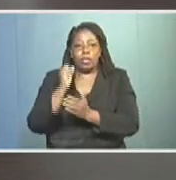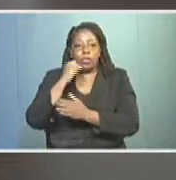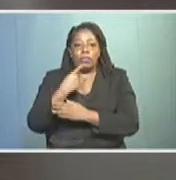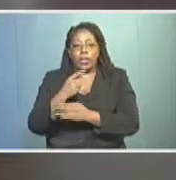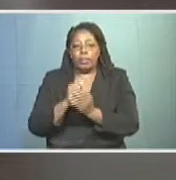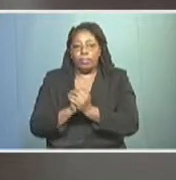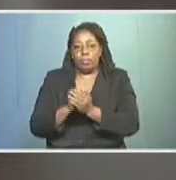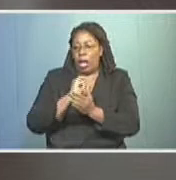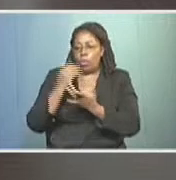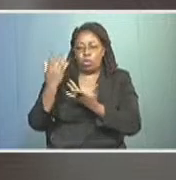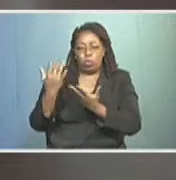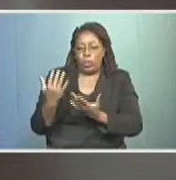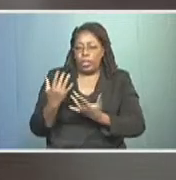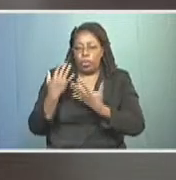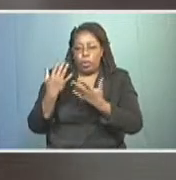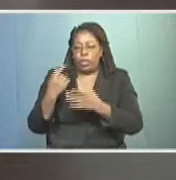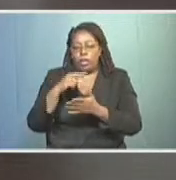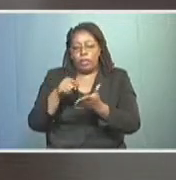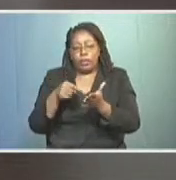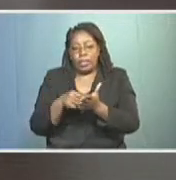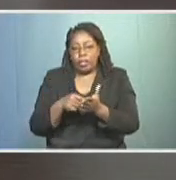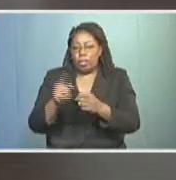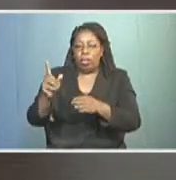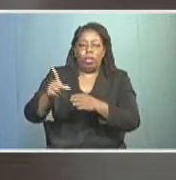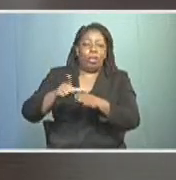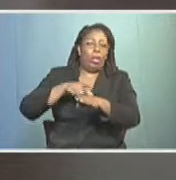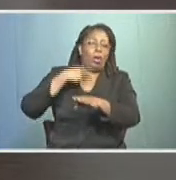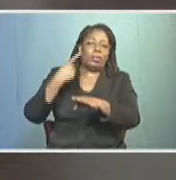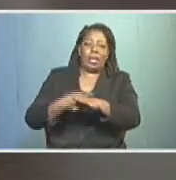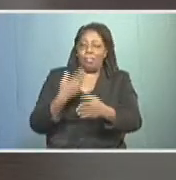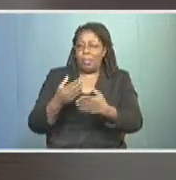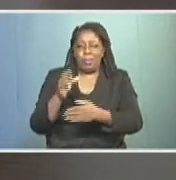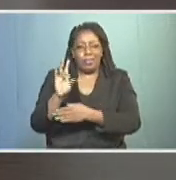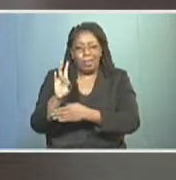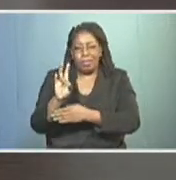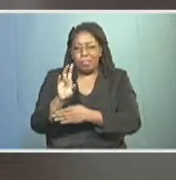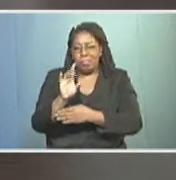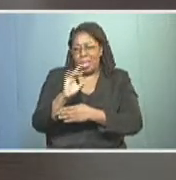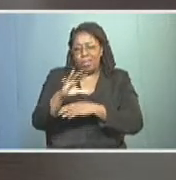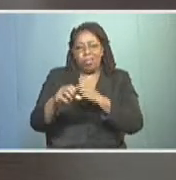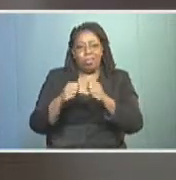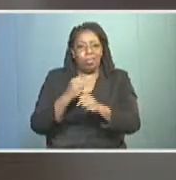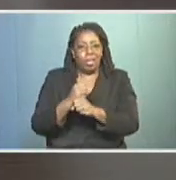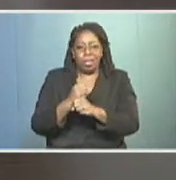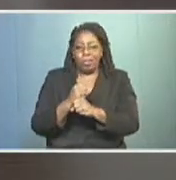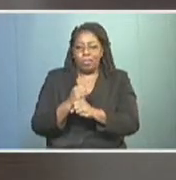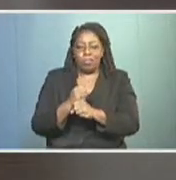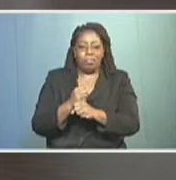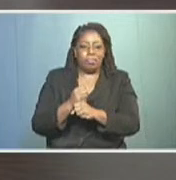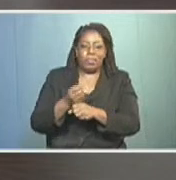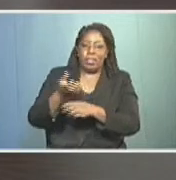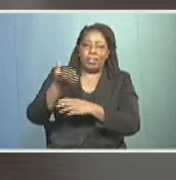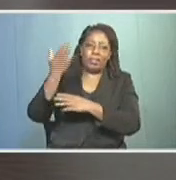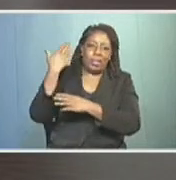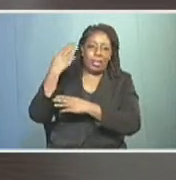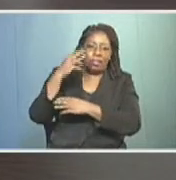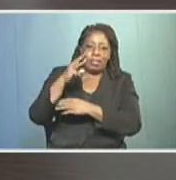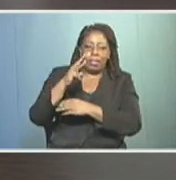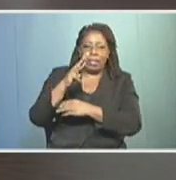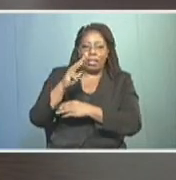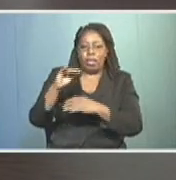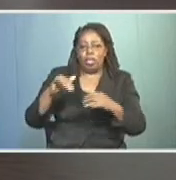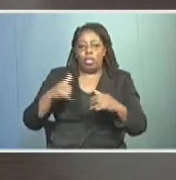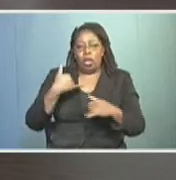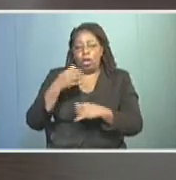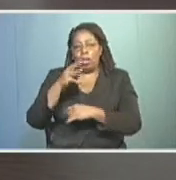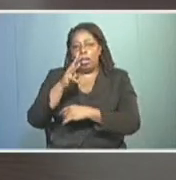a while, for a long time. I think maybe 7 or 8 years, from ever since the young Marco